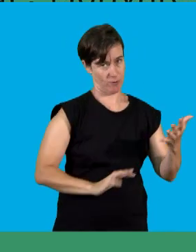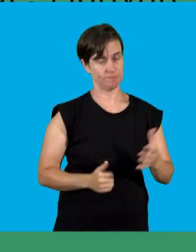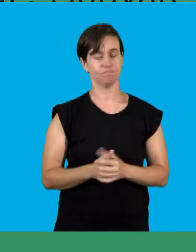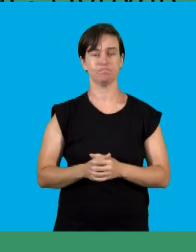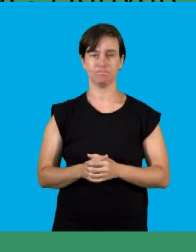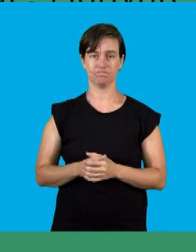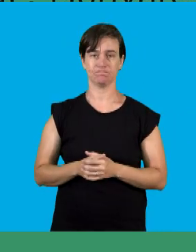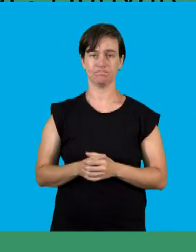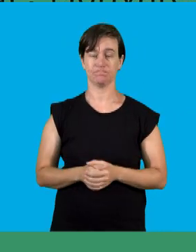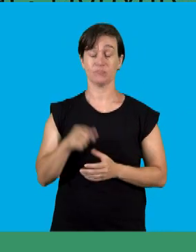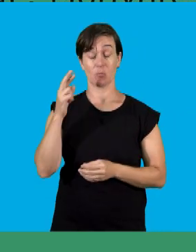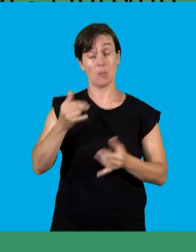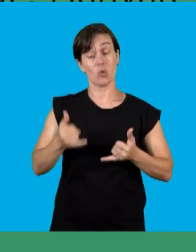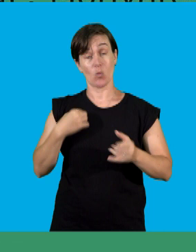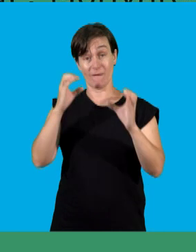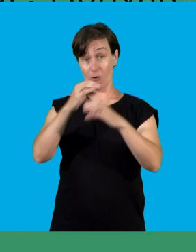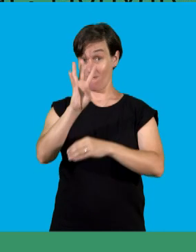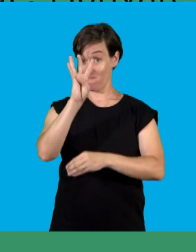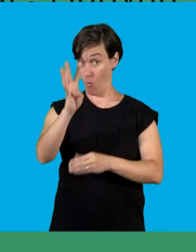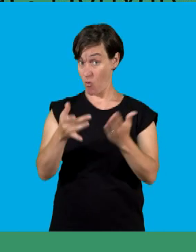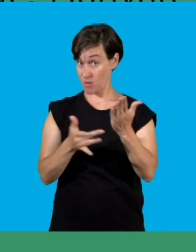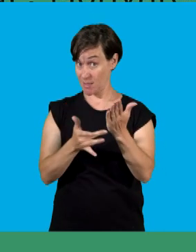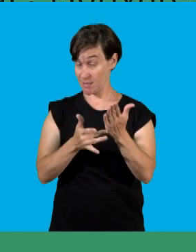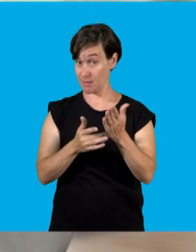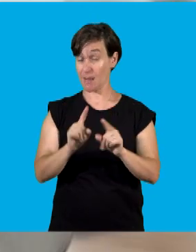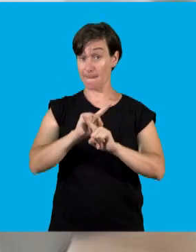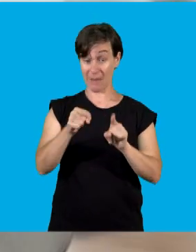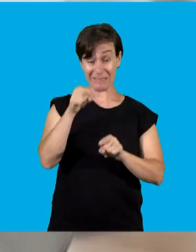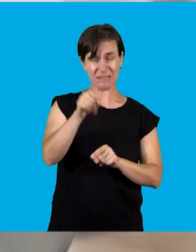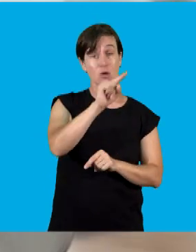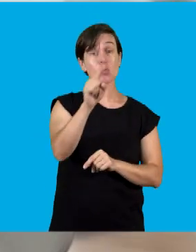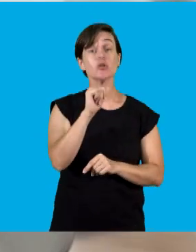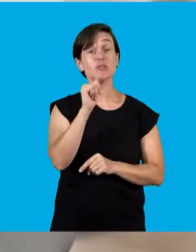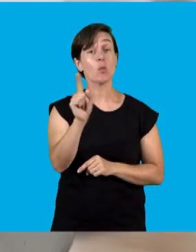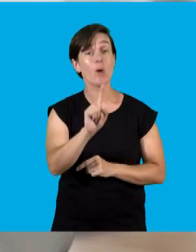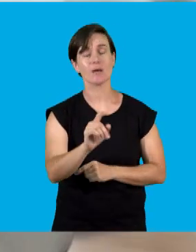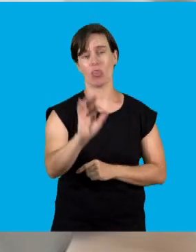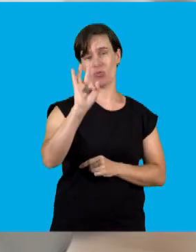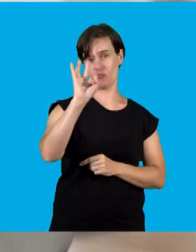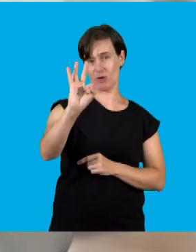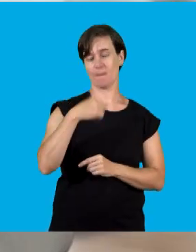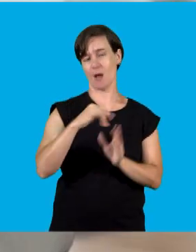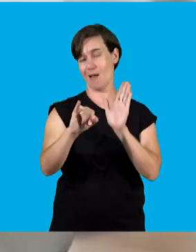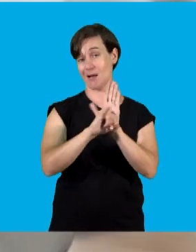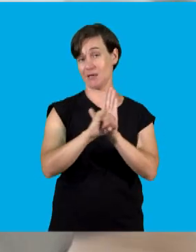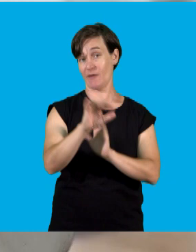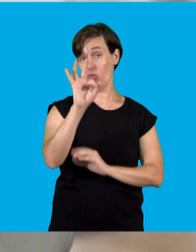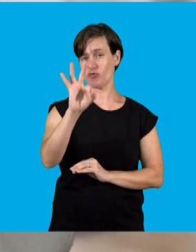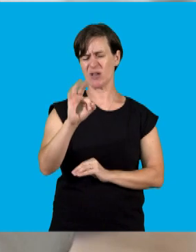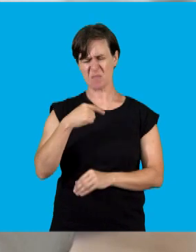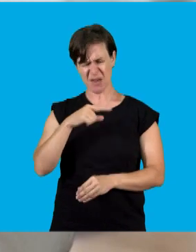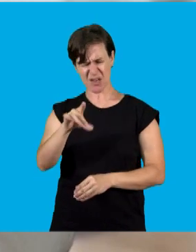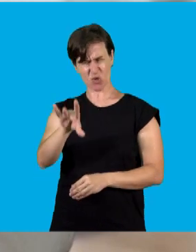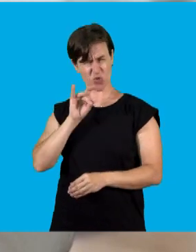focus on four problem-solving techniques. However, in this question, they said identify three. The three, you